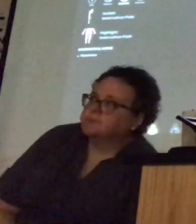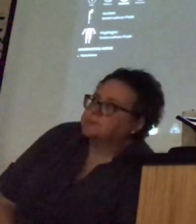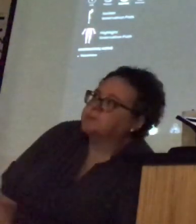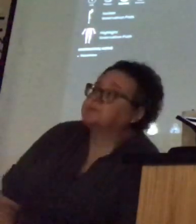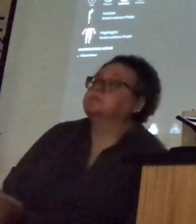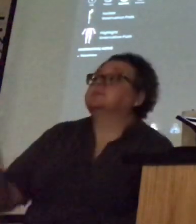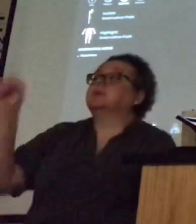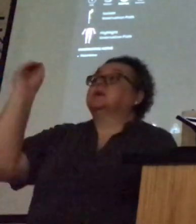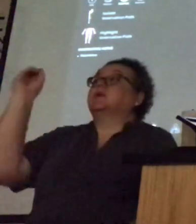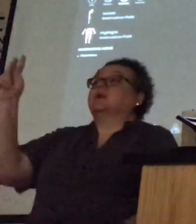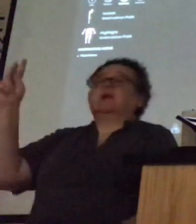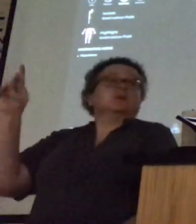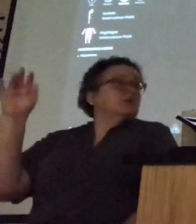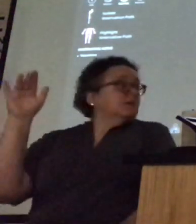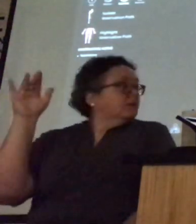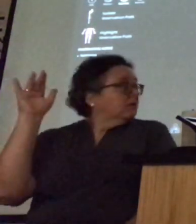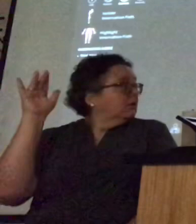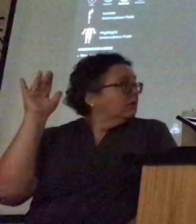Okay.